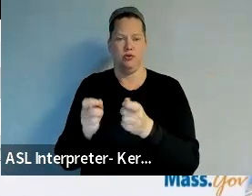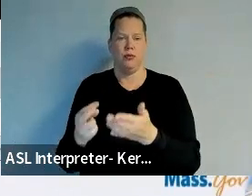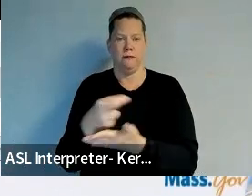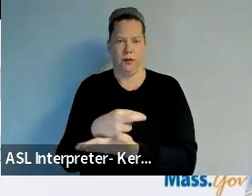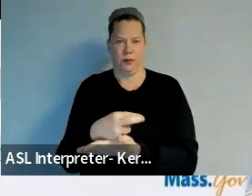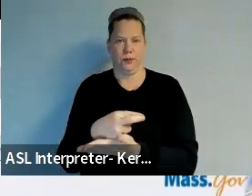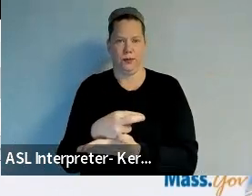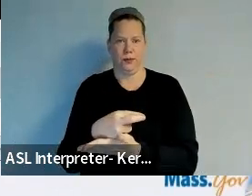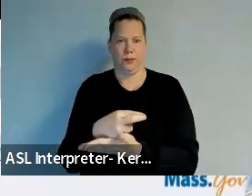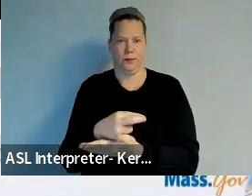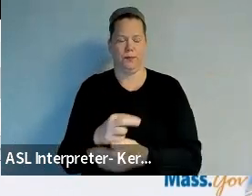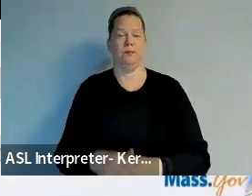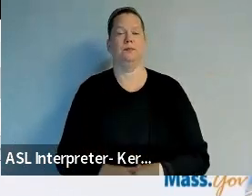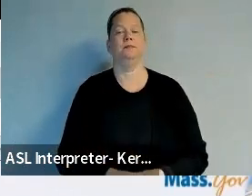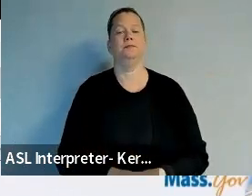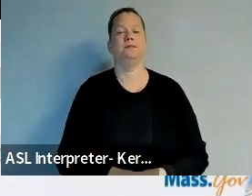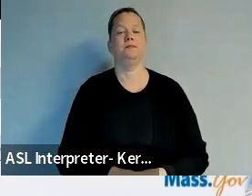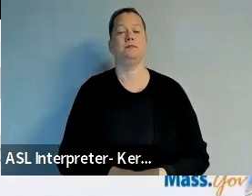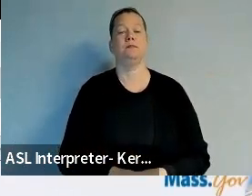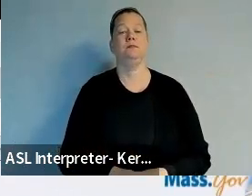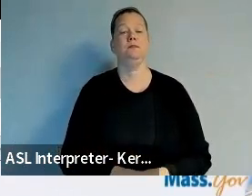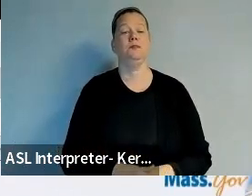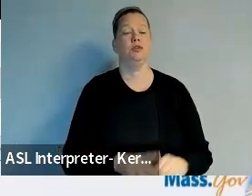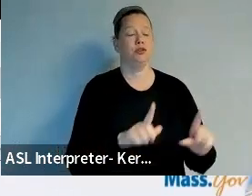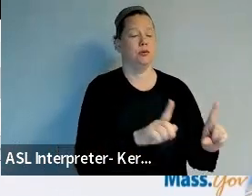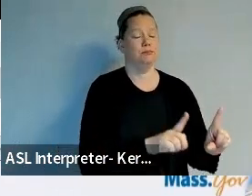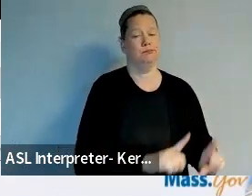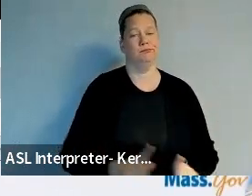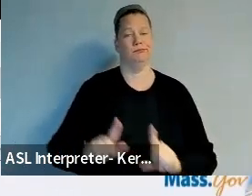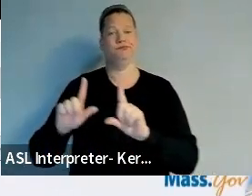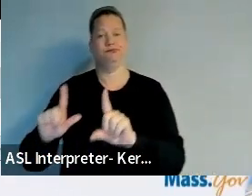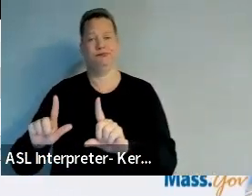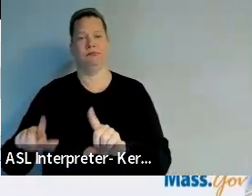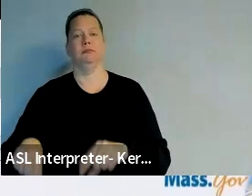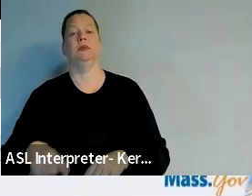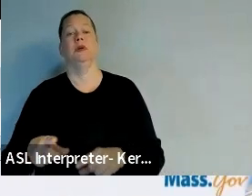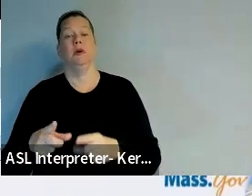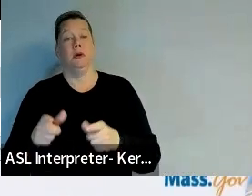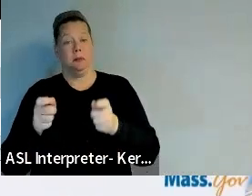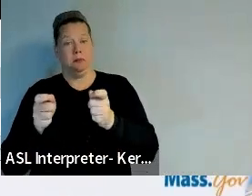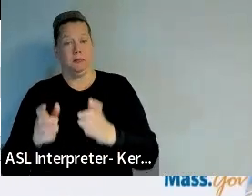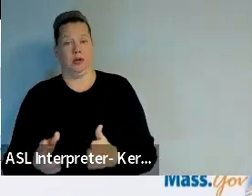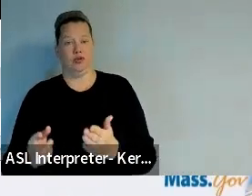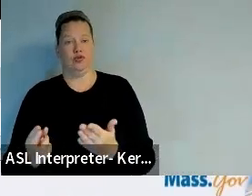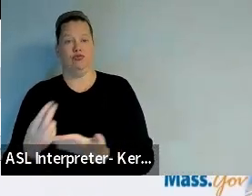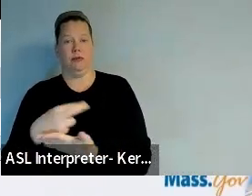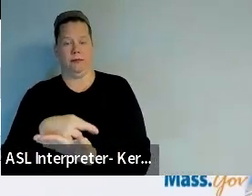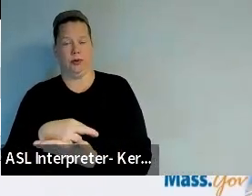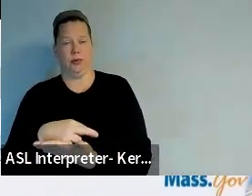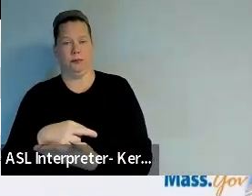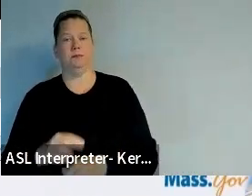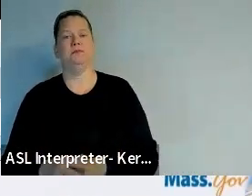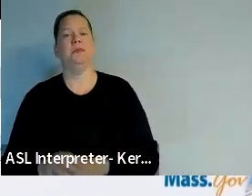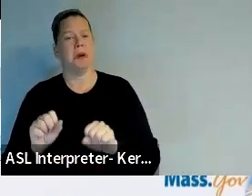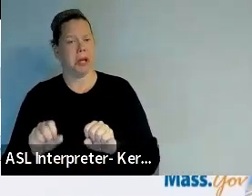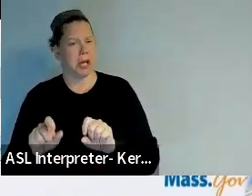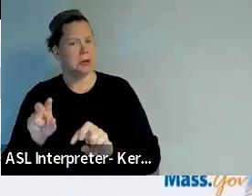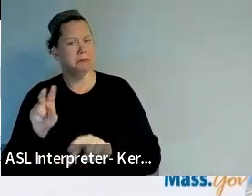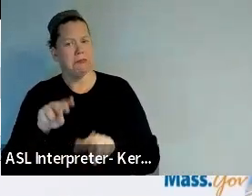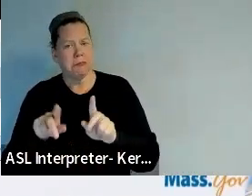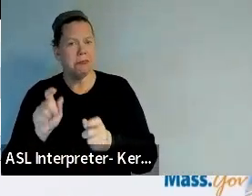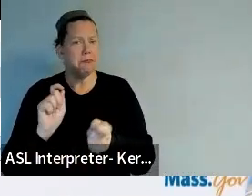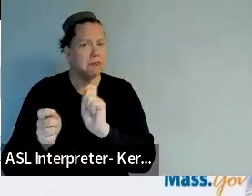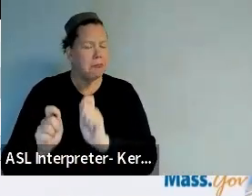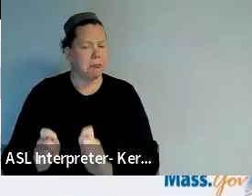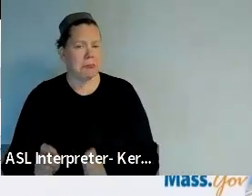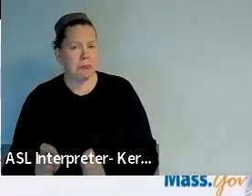restraint manager can edit and finalize this report. Our current user has